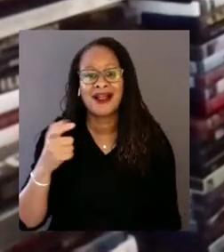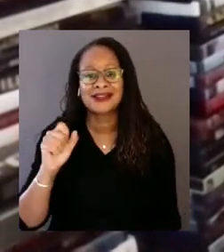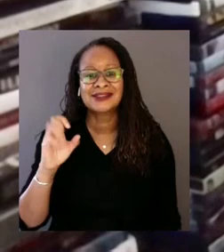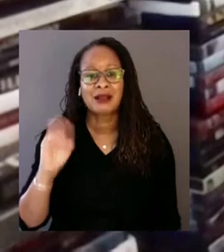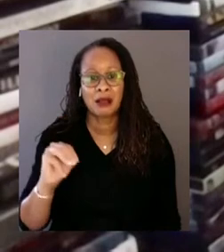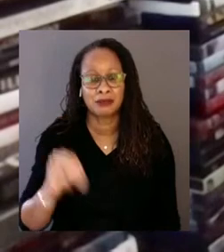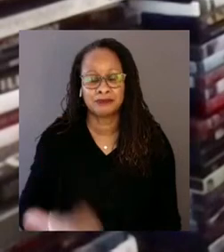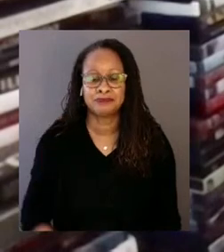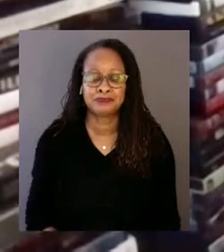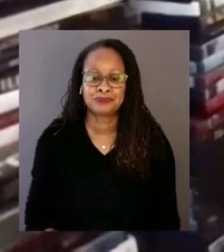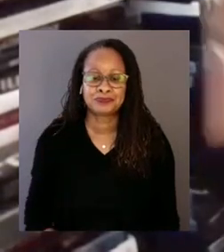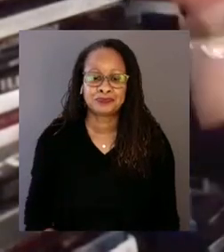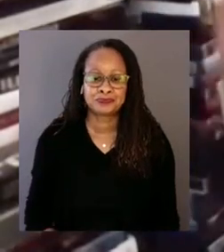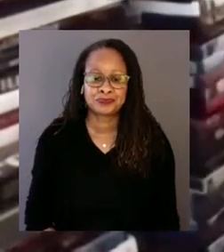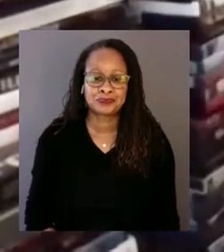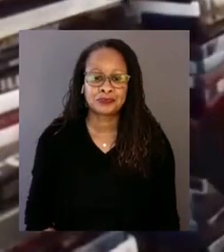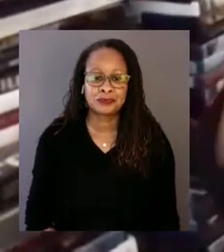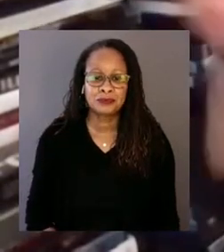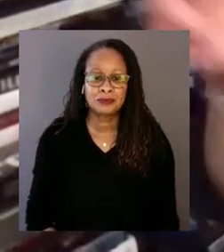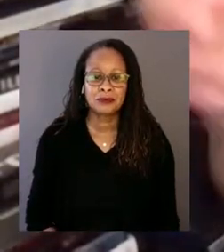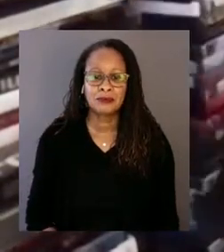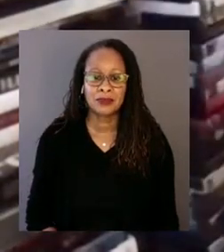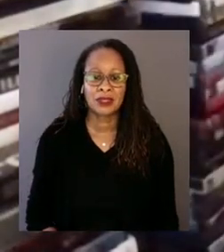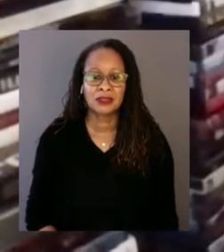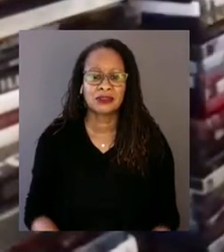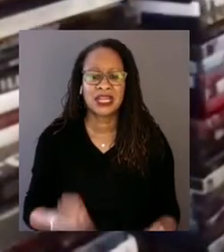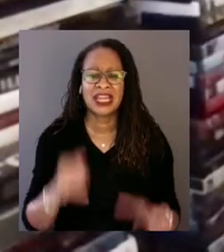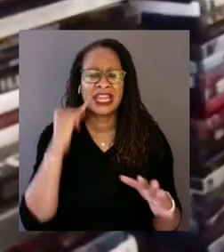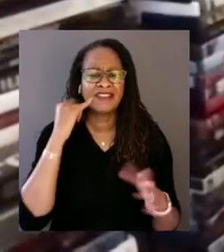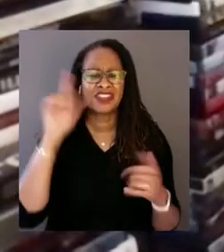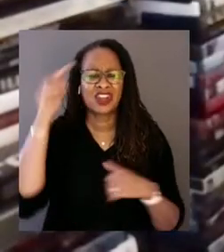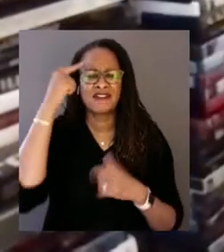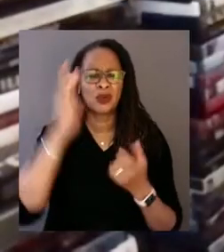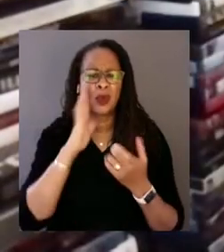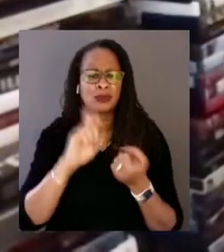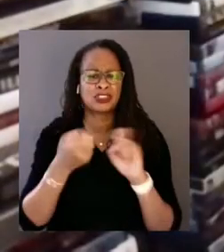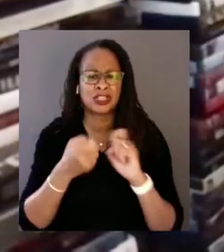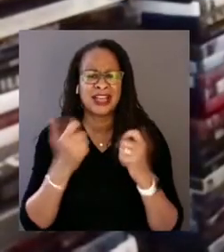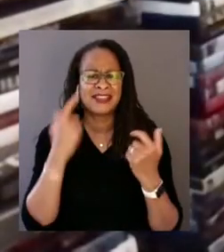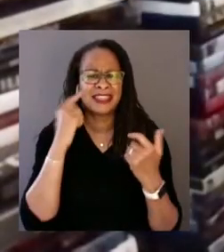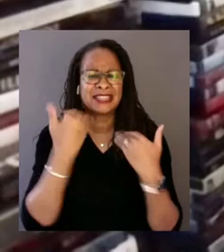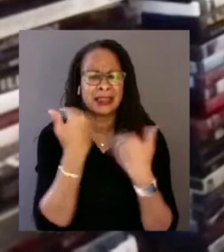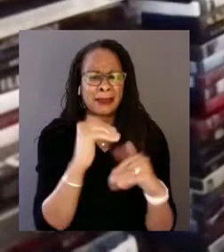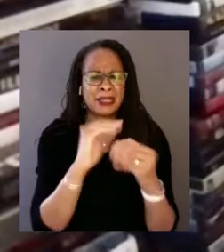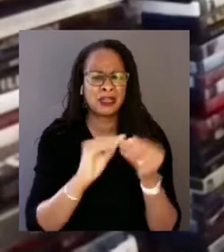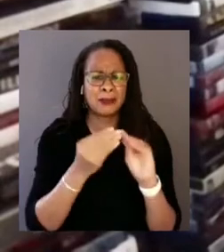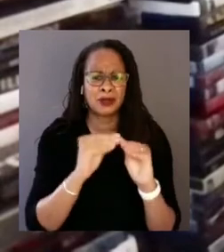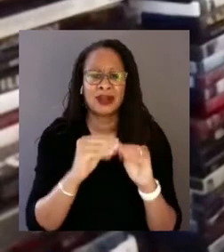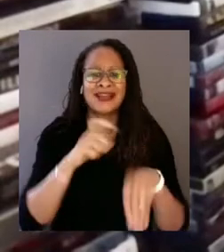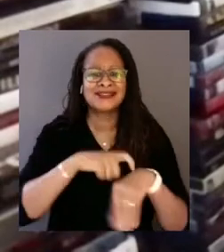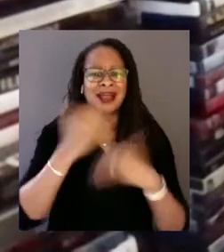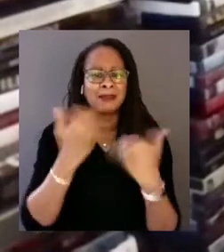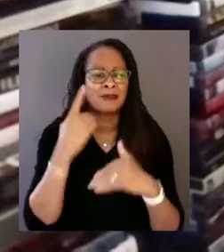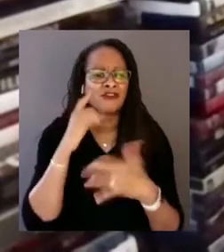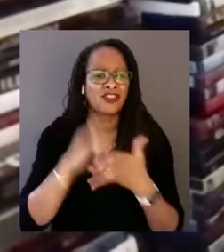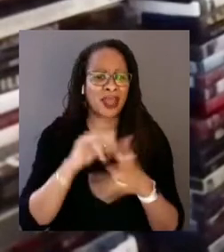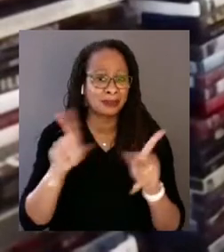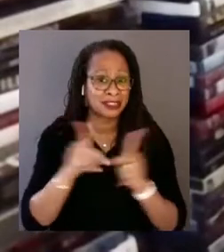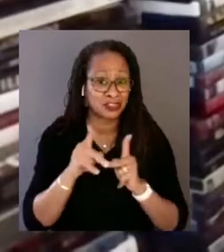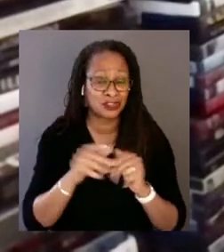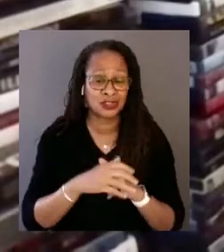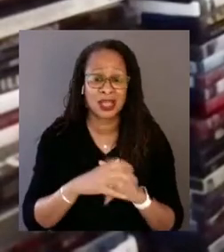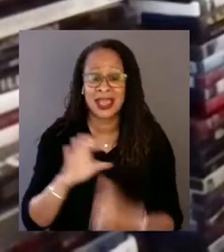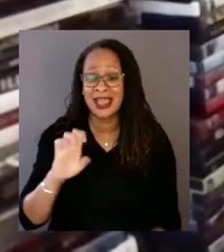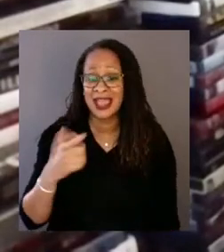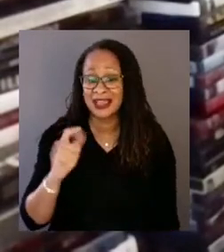were up for to be changed. I think that it's a set limit of years. And so sitting on the XCOM technically like a